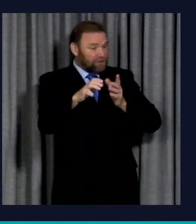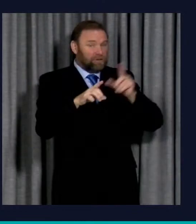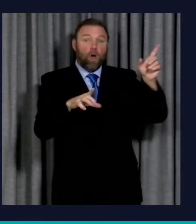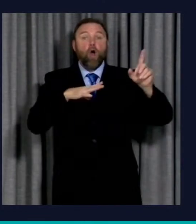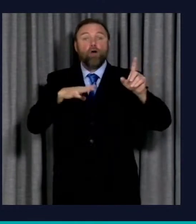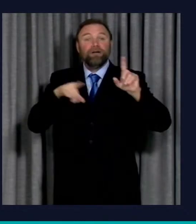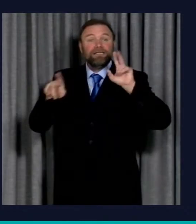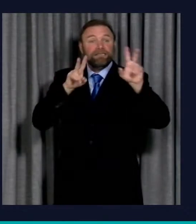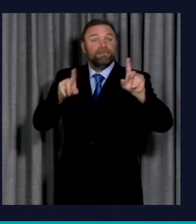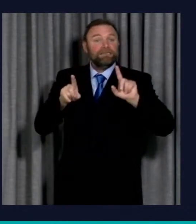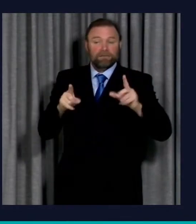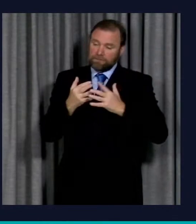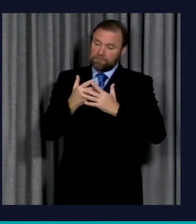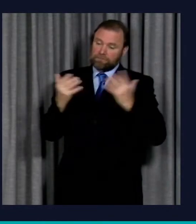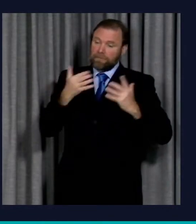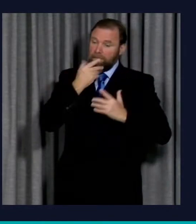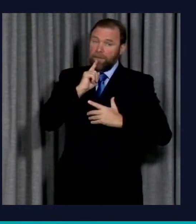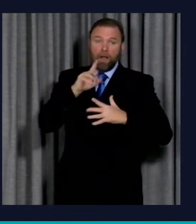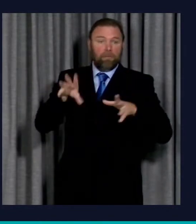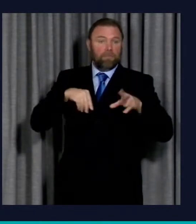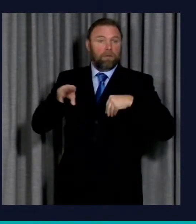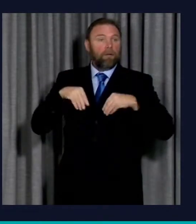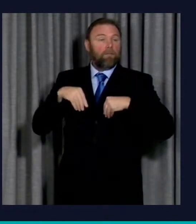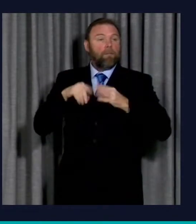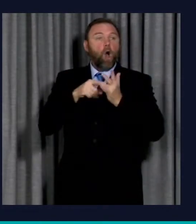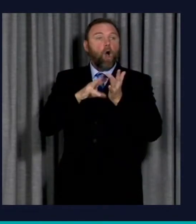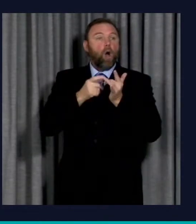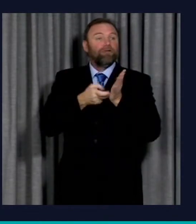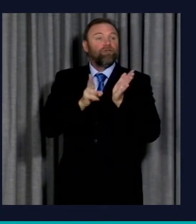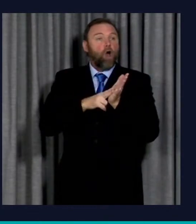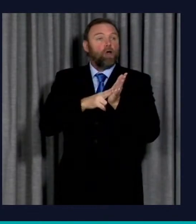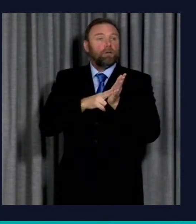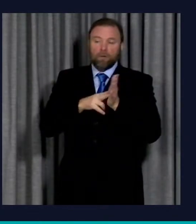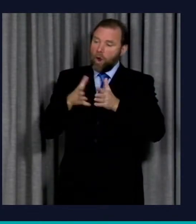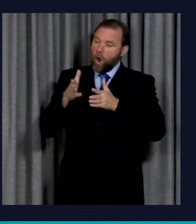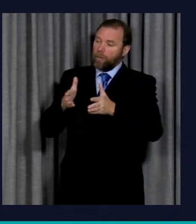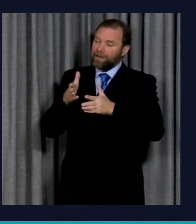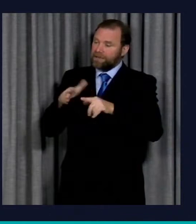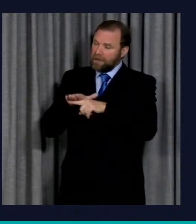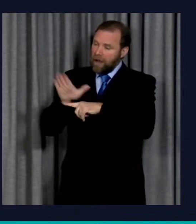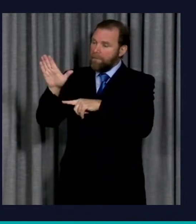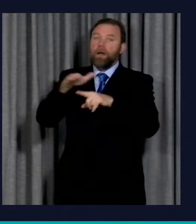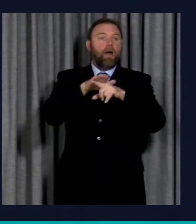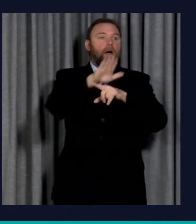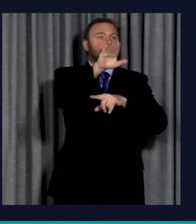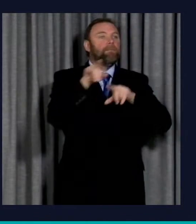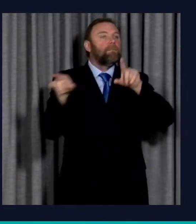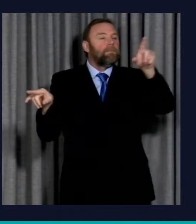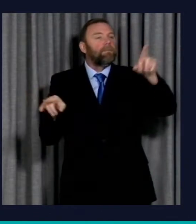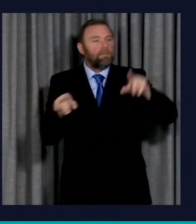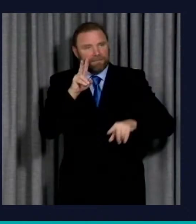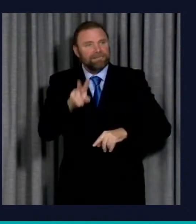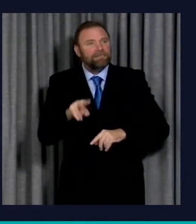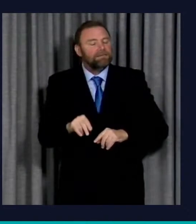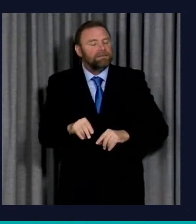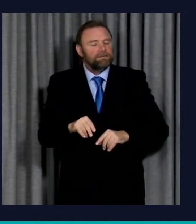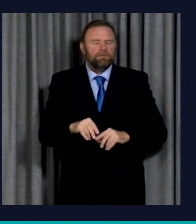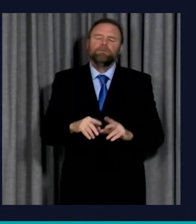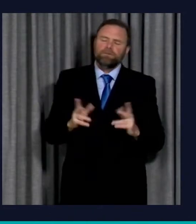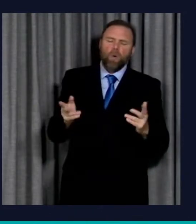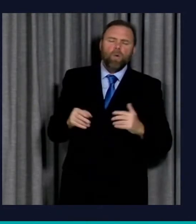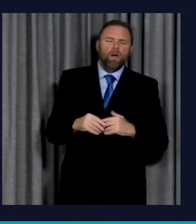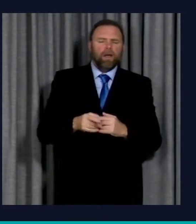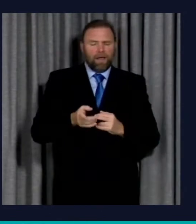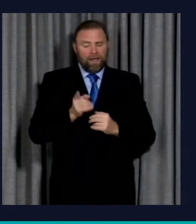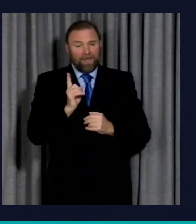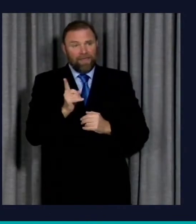of people who fall so ill from Omicron that hospitalisation is necessary for them. So it's that combination